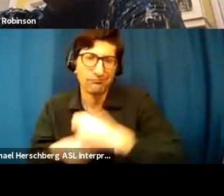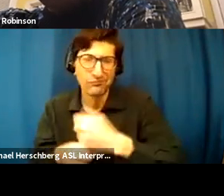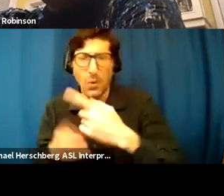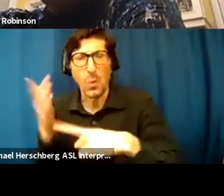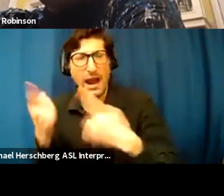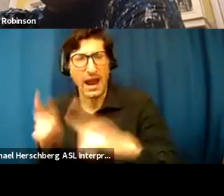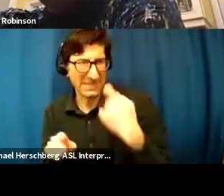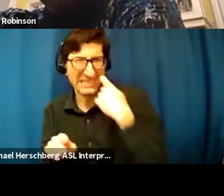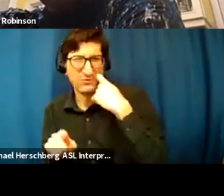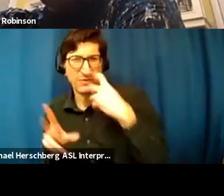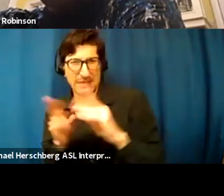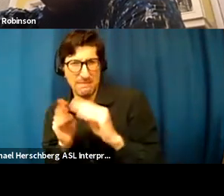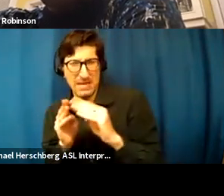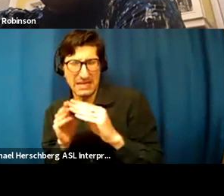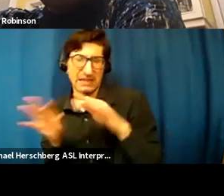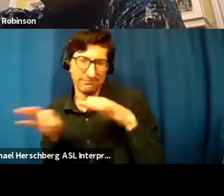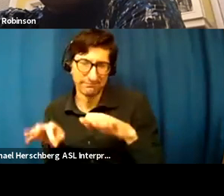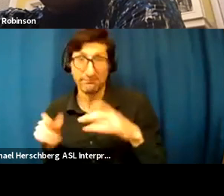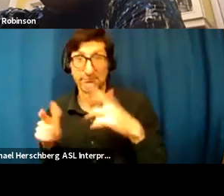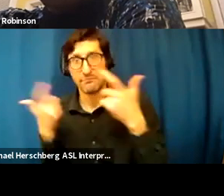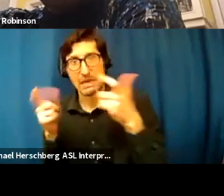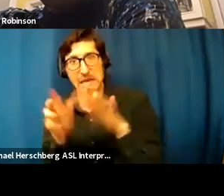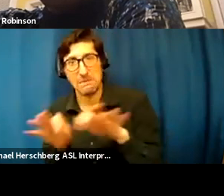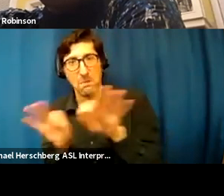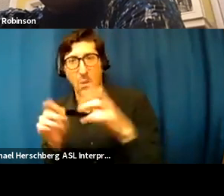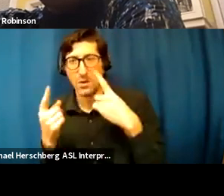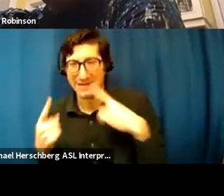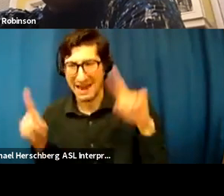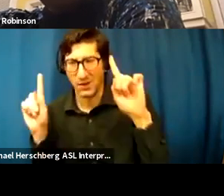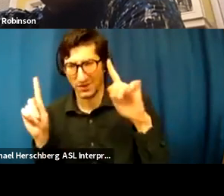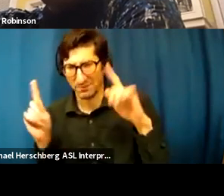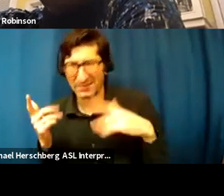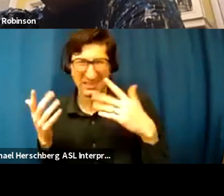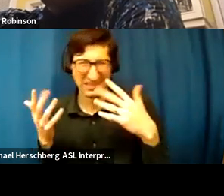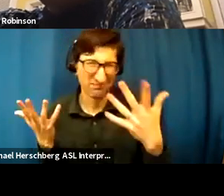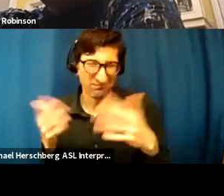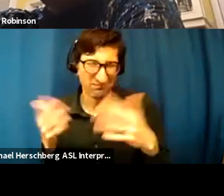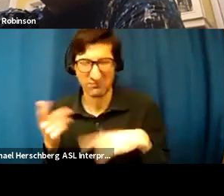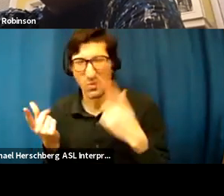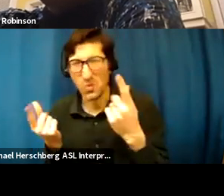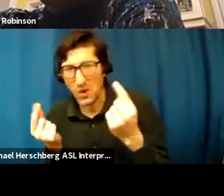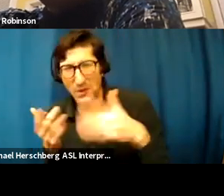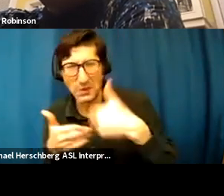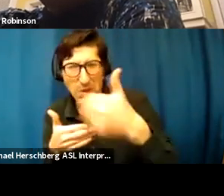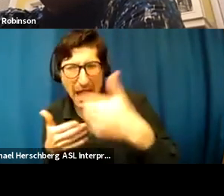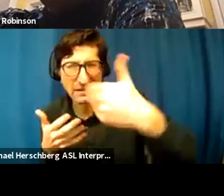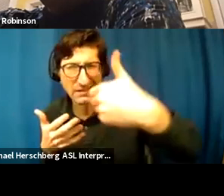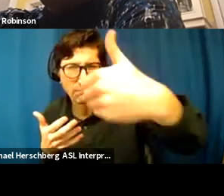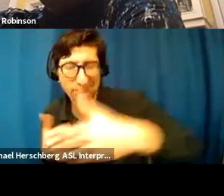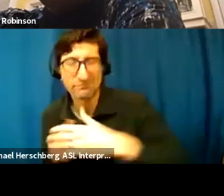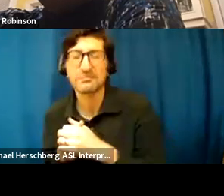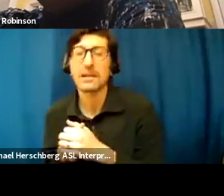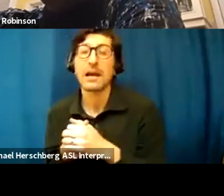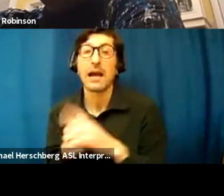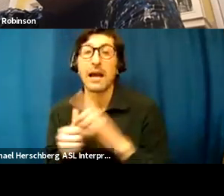last meeting, you know, major announcements, et cetera, how we want to move forward. And then we have a